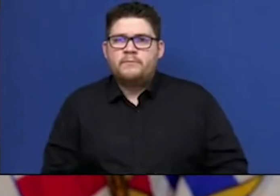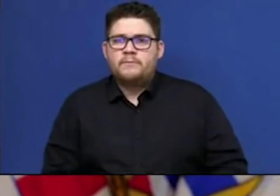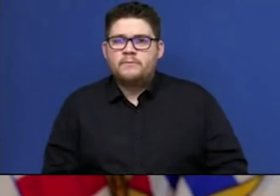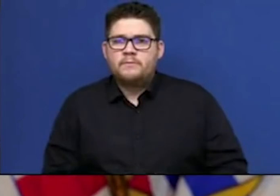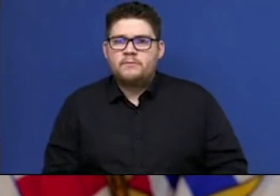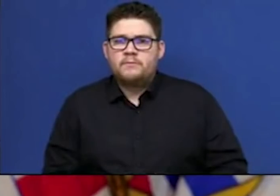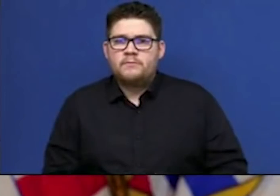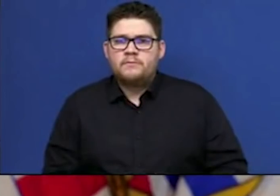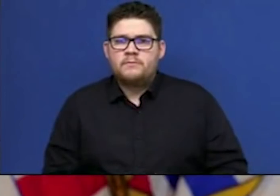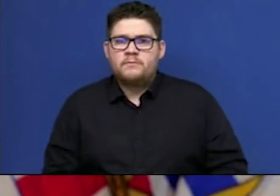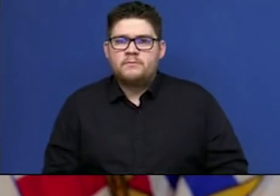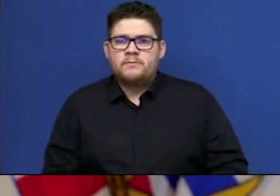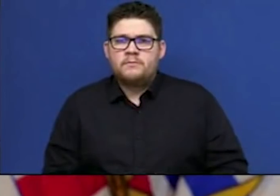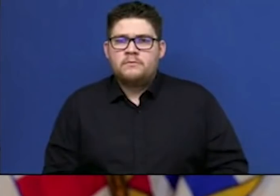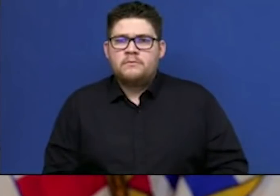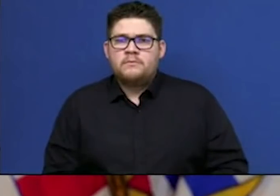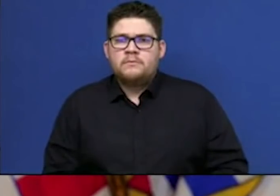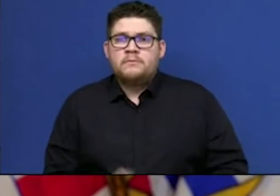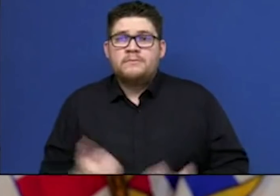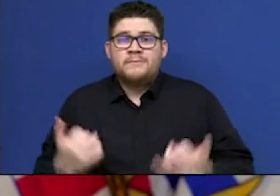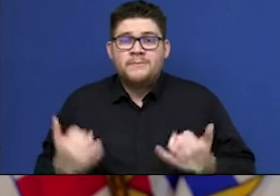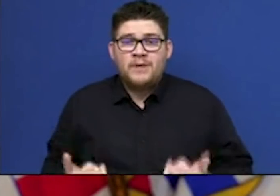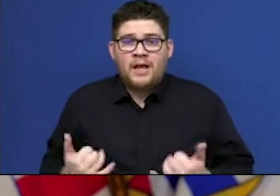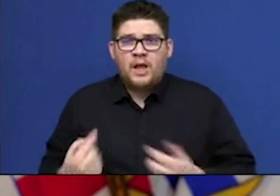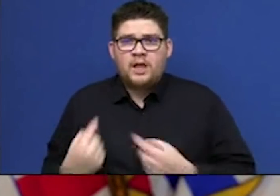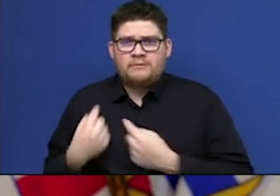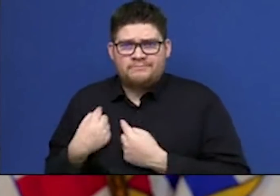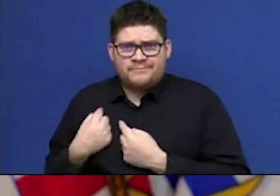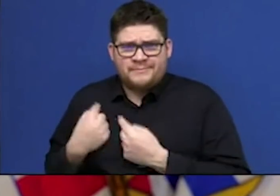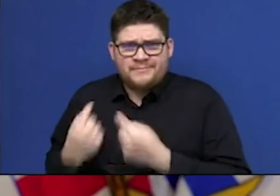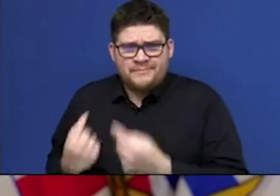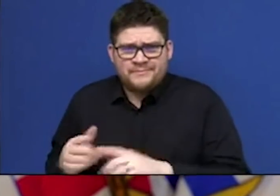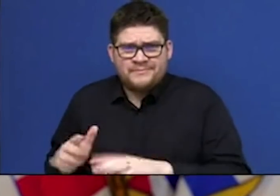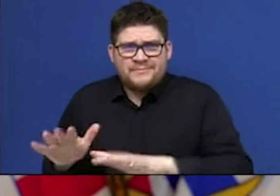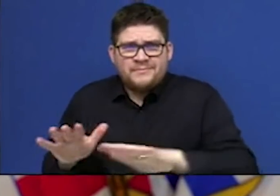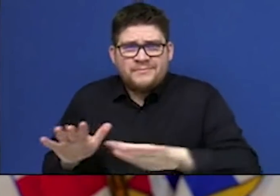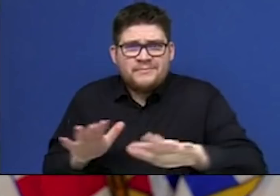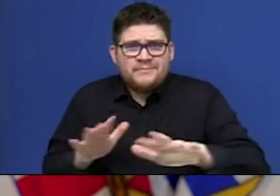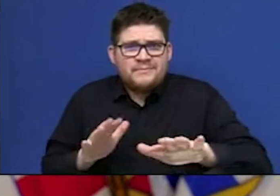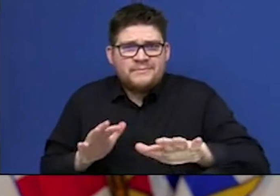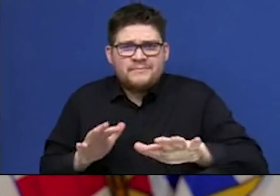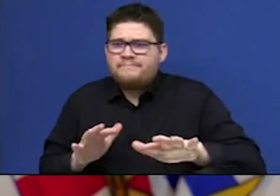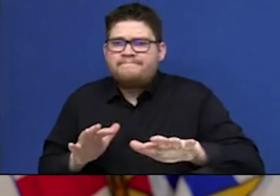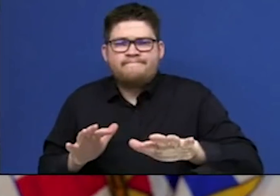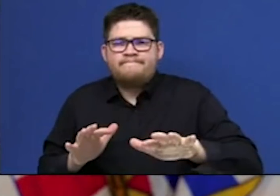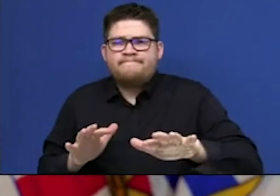in schools can have, we are now going to be